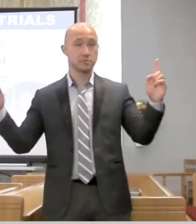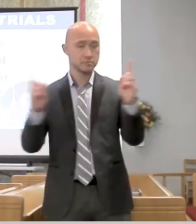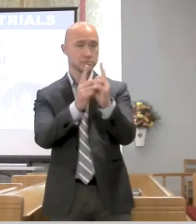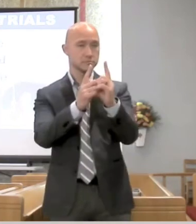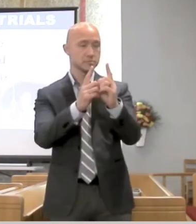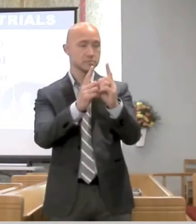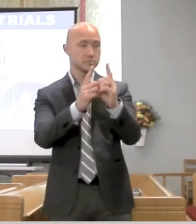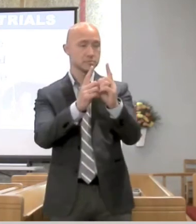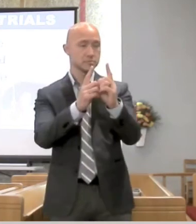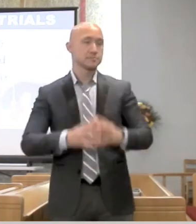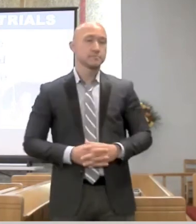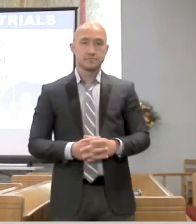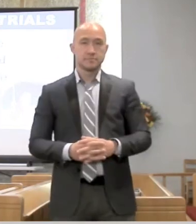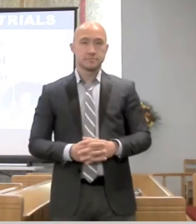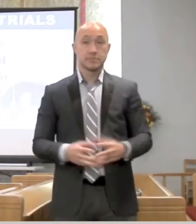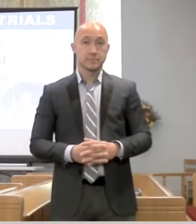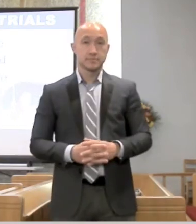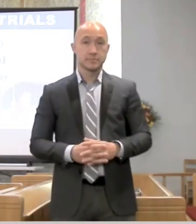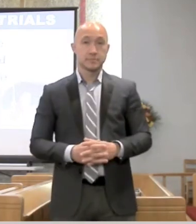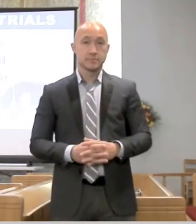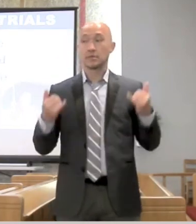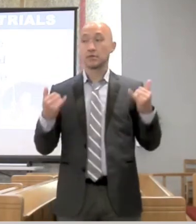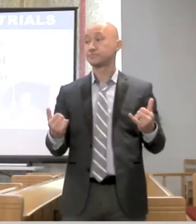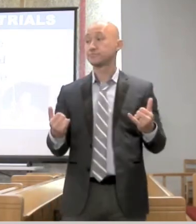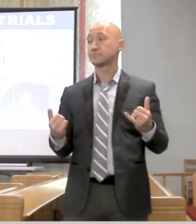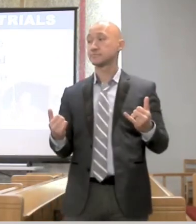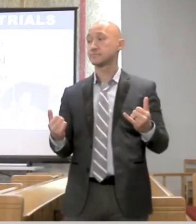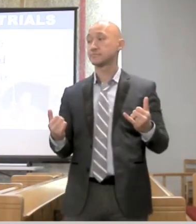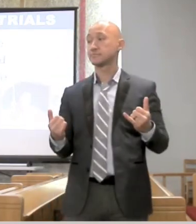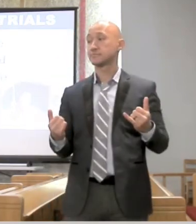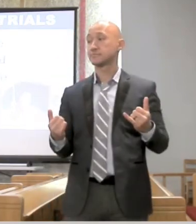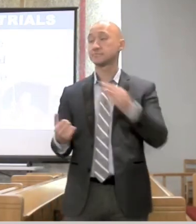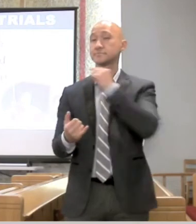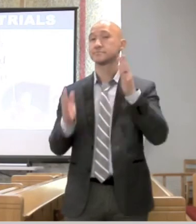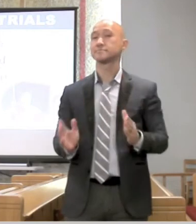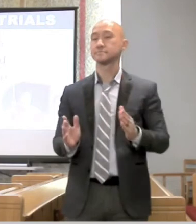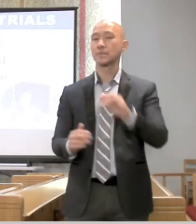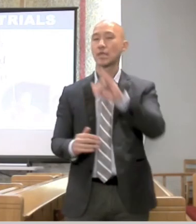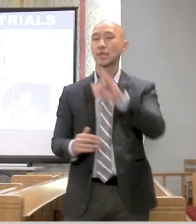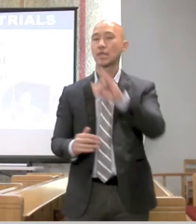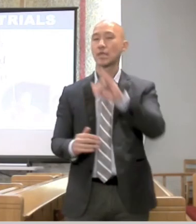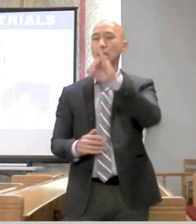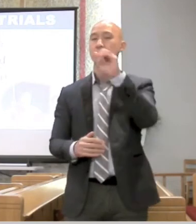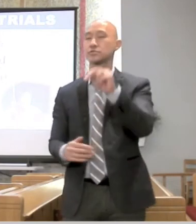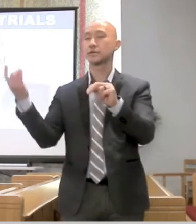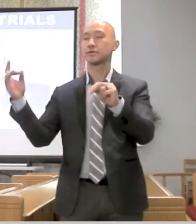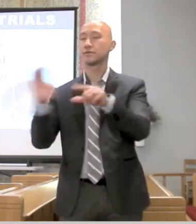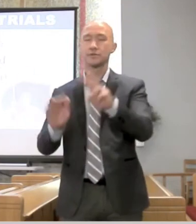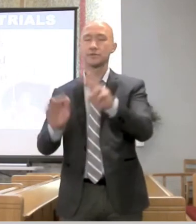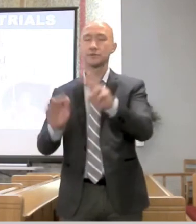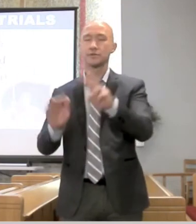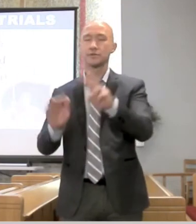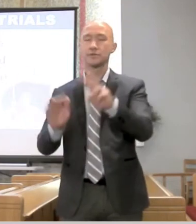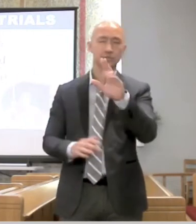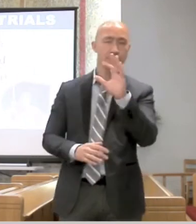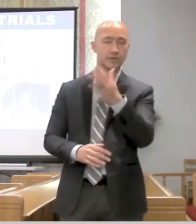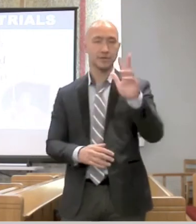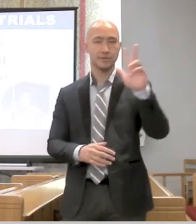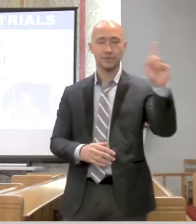Jesus was when the Sanhedrin, the high priest, they bring Jesus to him in John chapter 18, verses 29 through